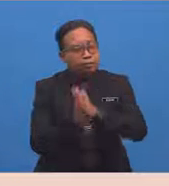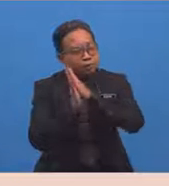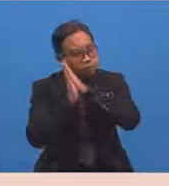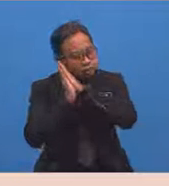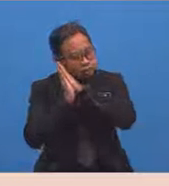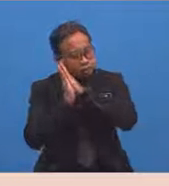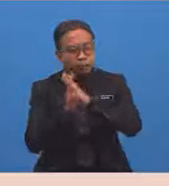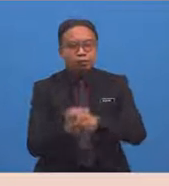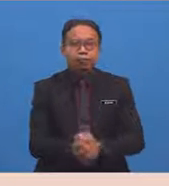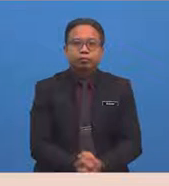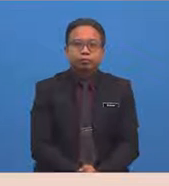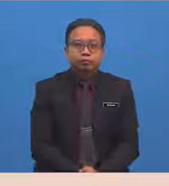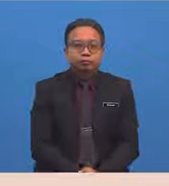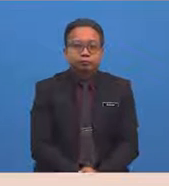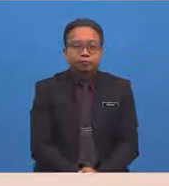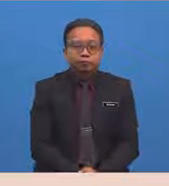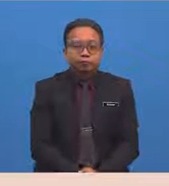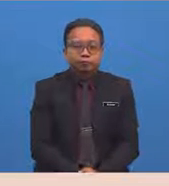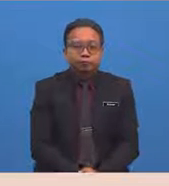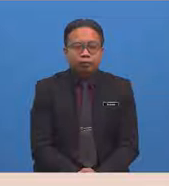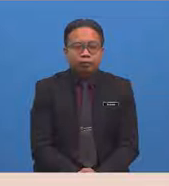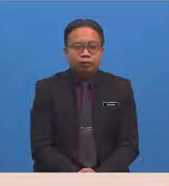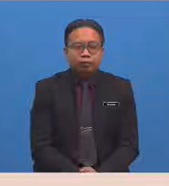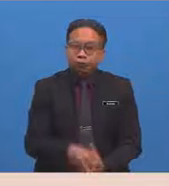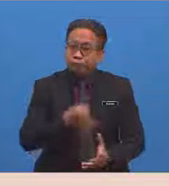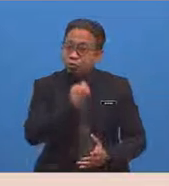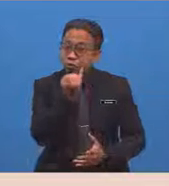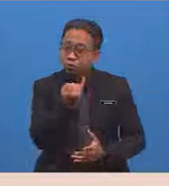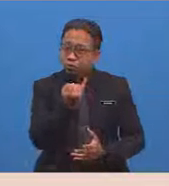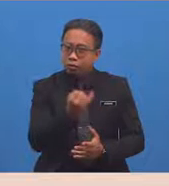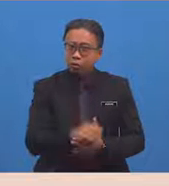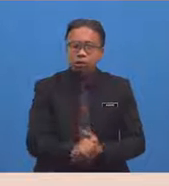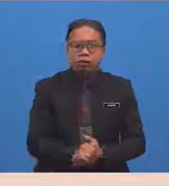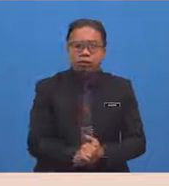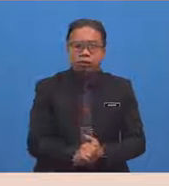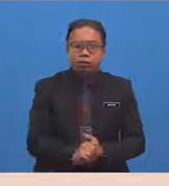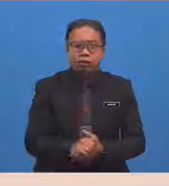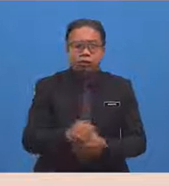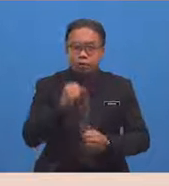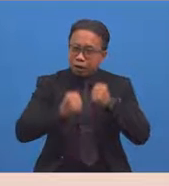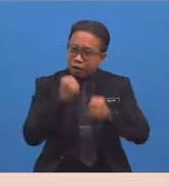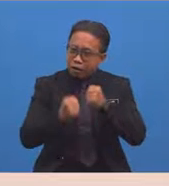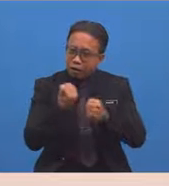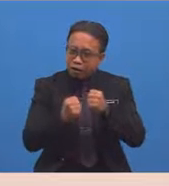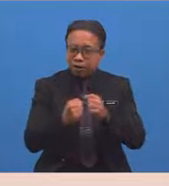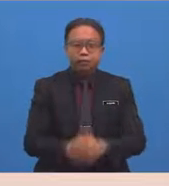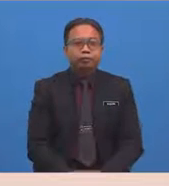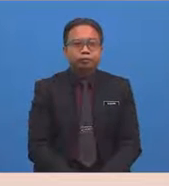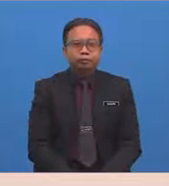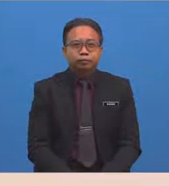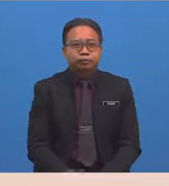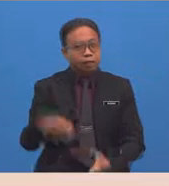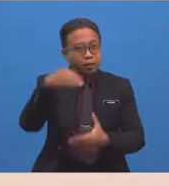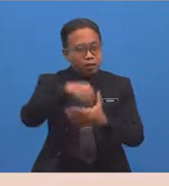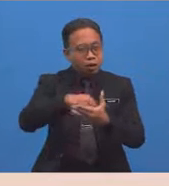sleep, and something that most of us enjoy to do in the evening, run. In